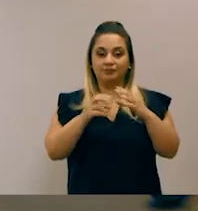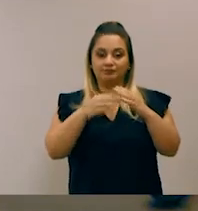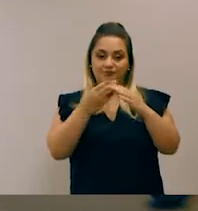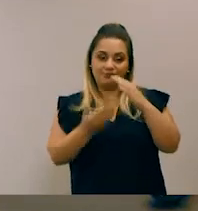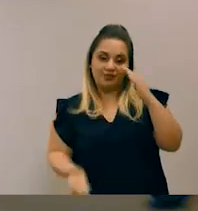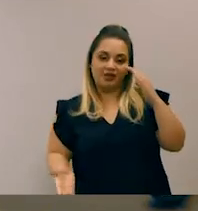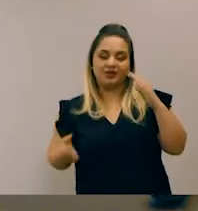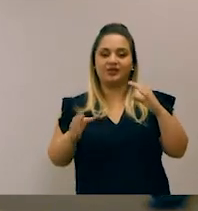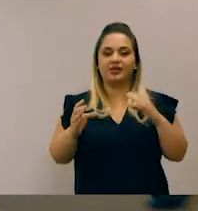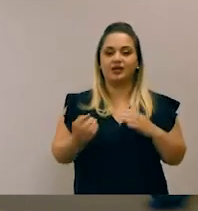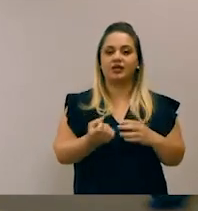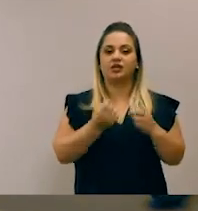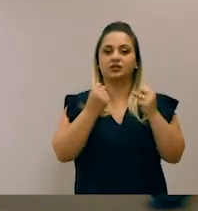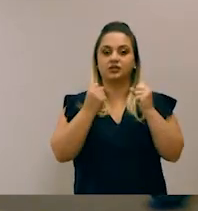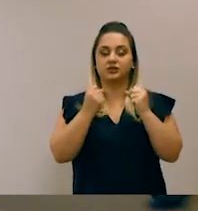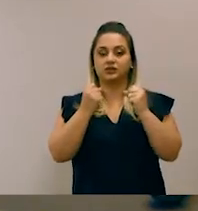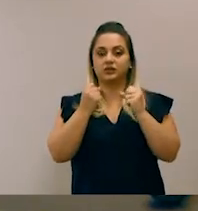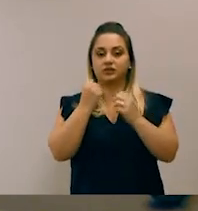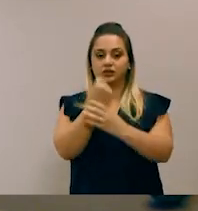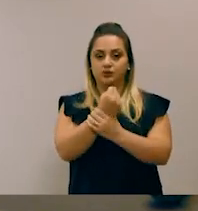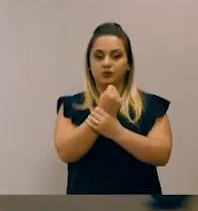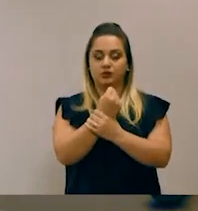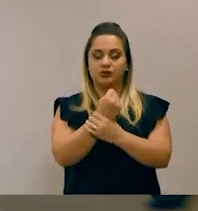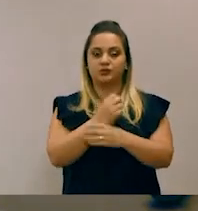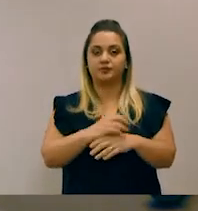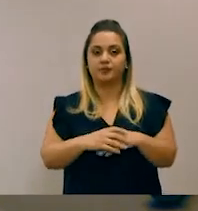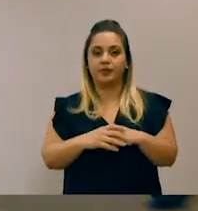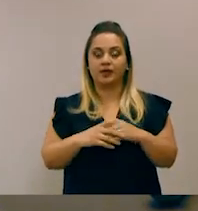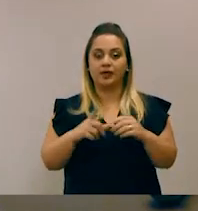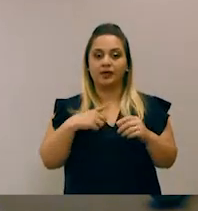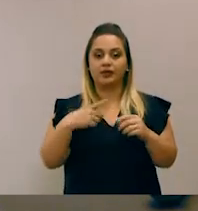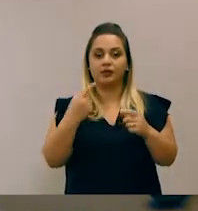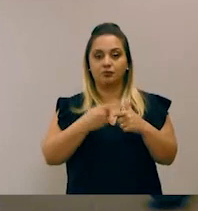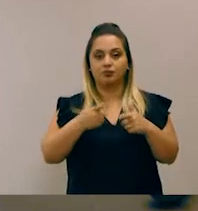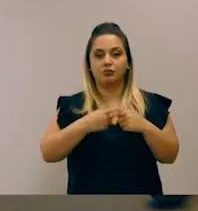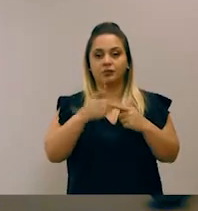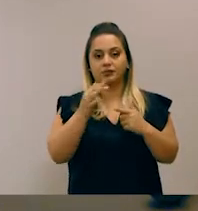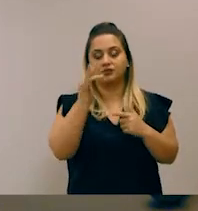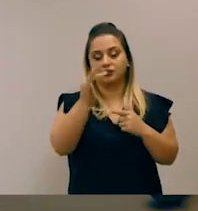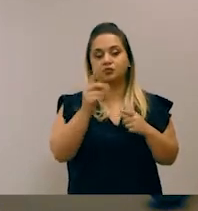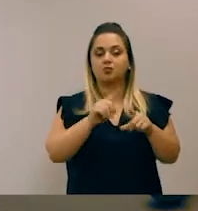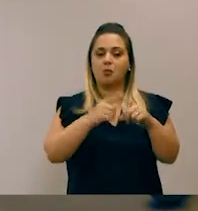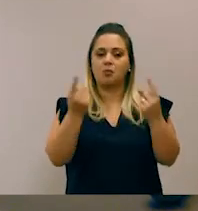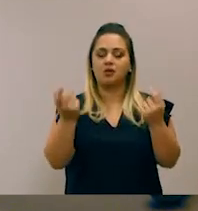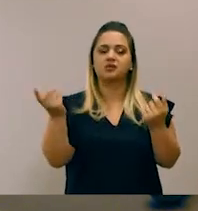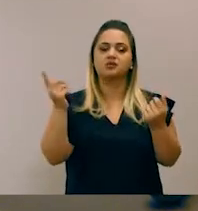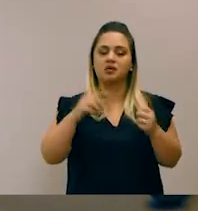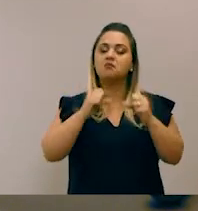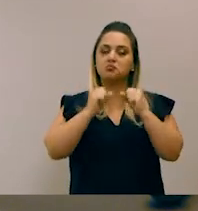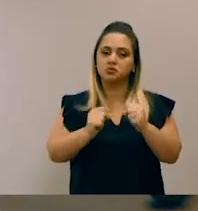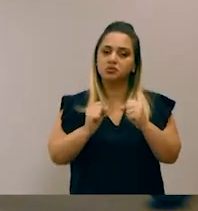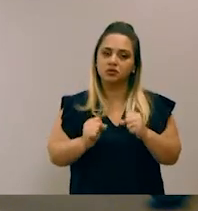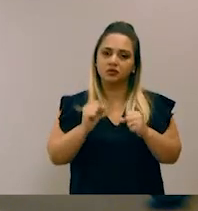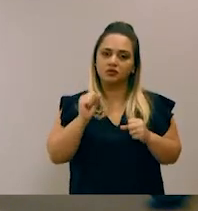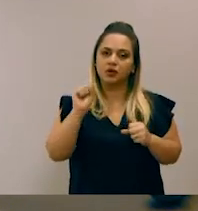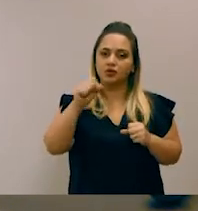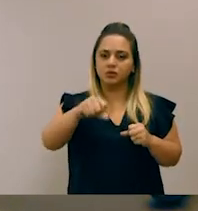safety limit, and it can generate problems. So it's possible to do it this way,